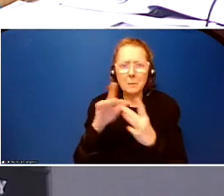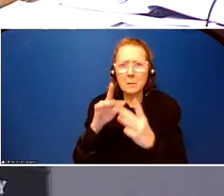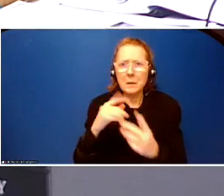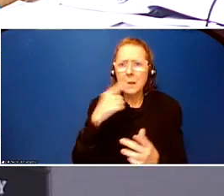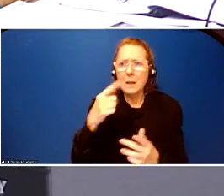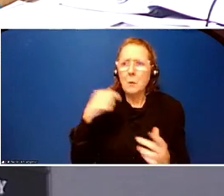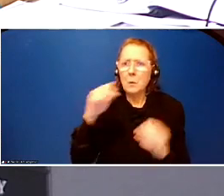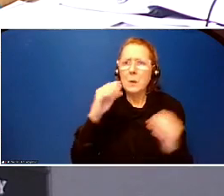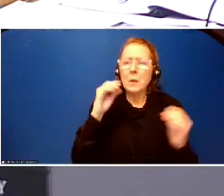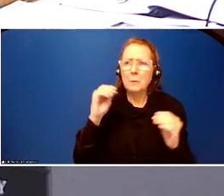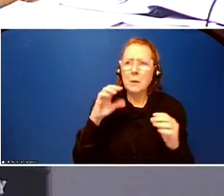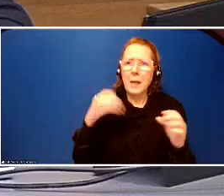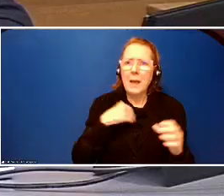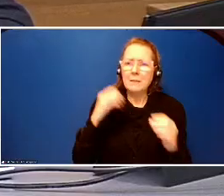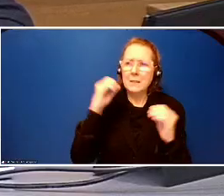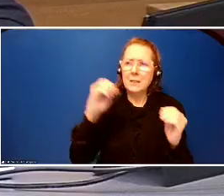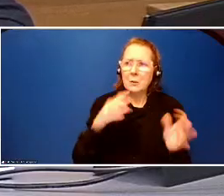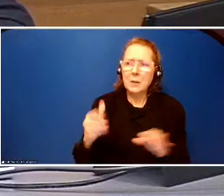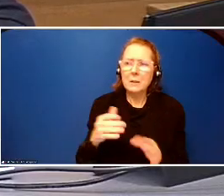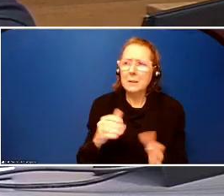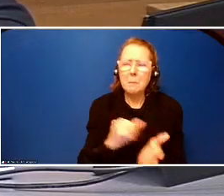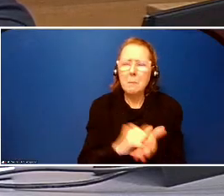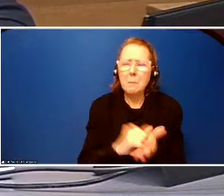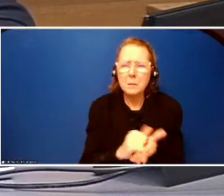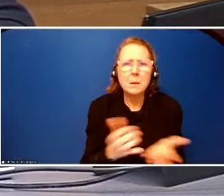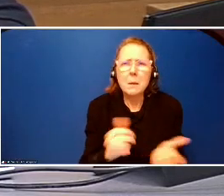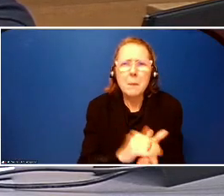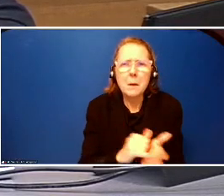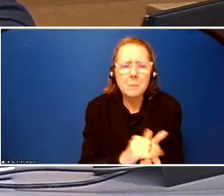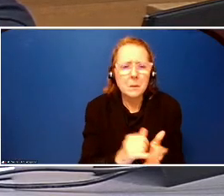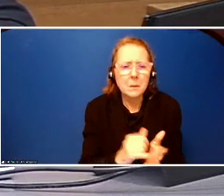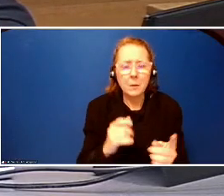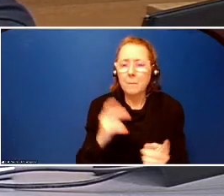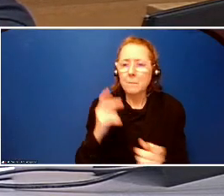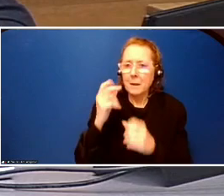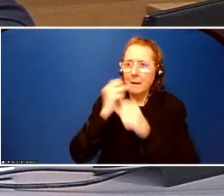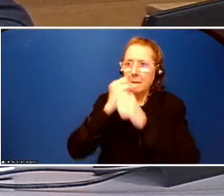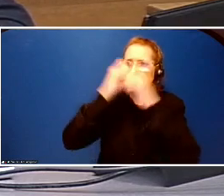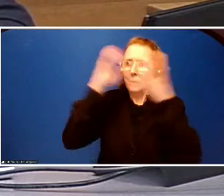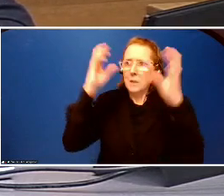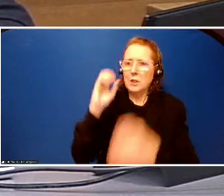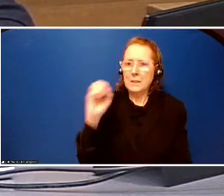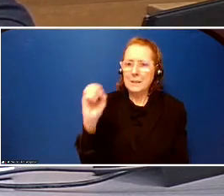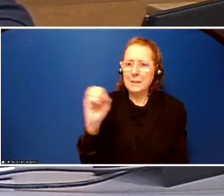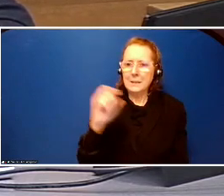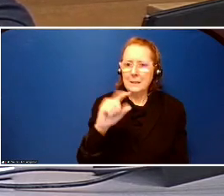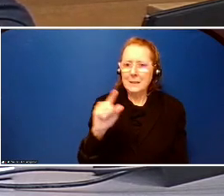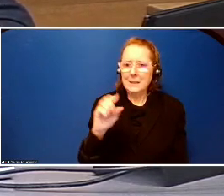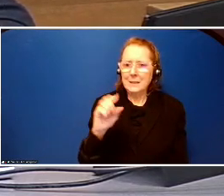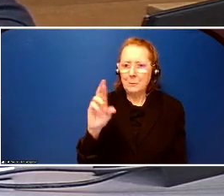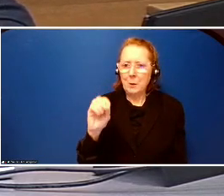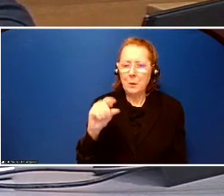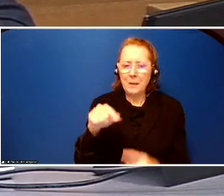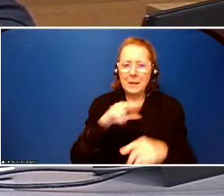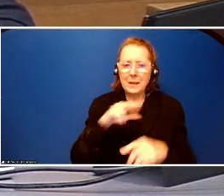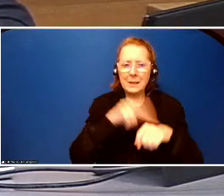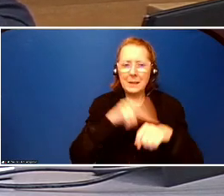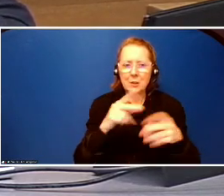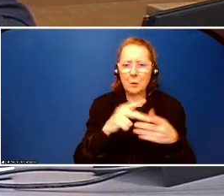impossible. It's impossible. I think that Vision Zero is a national program with a specific, and maybe Ms. Warnicki would